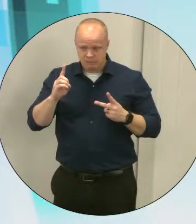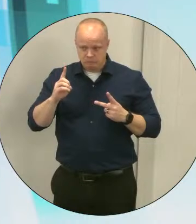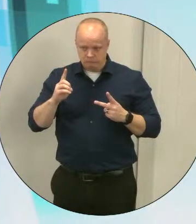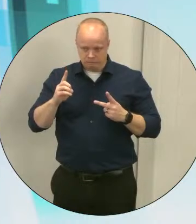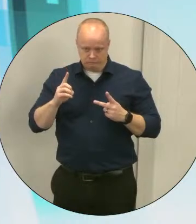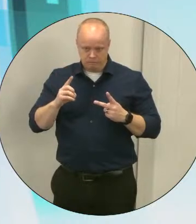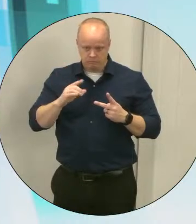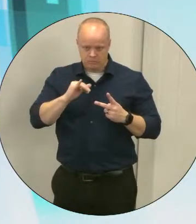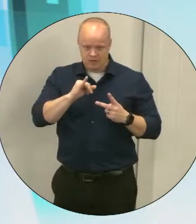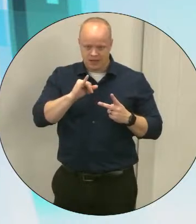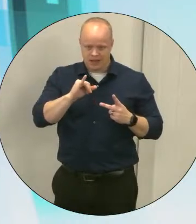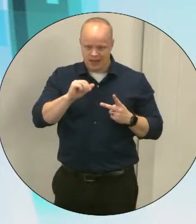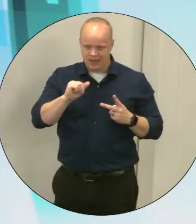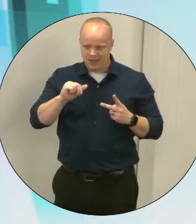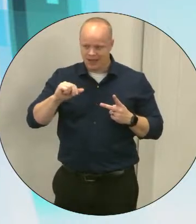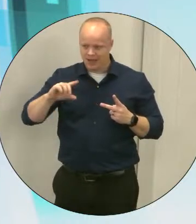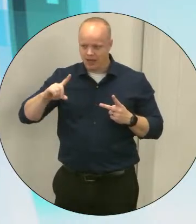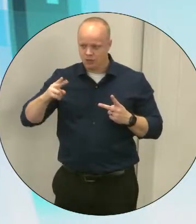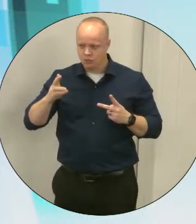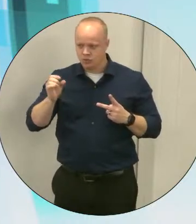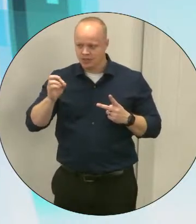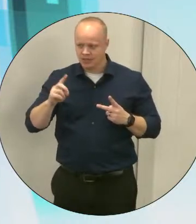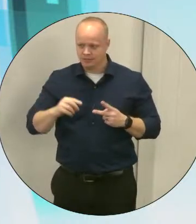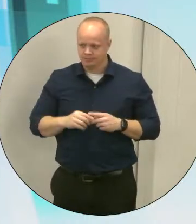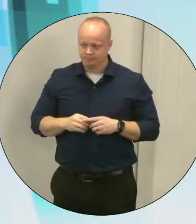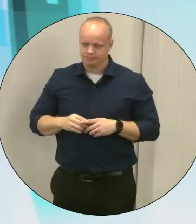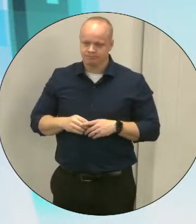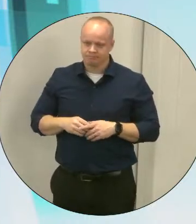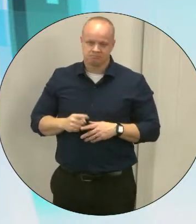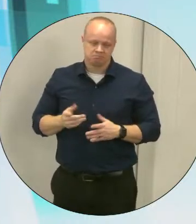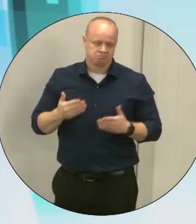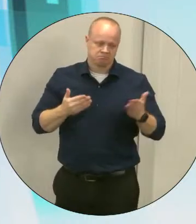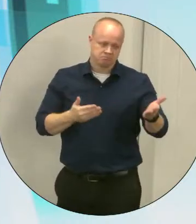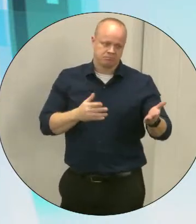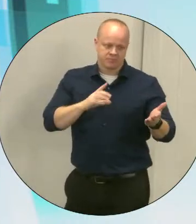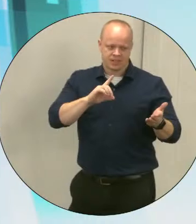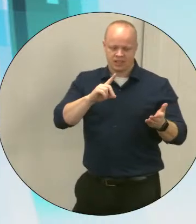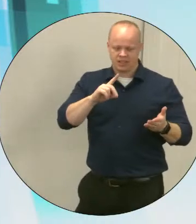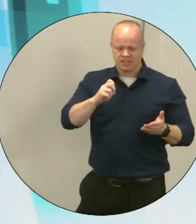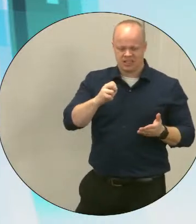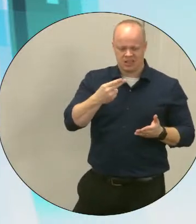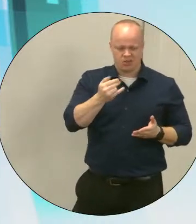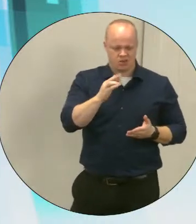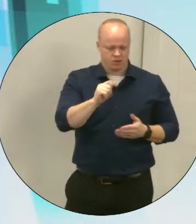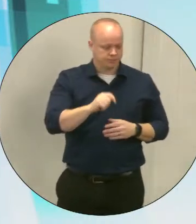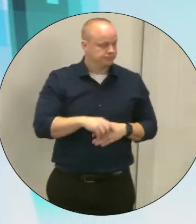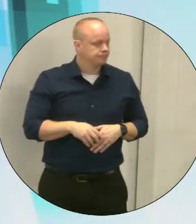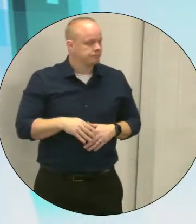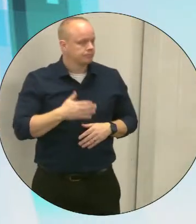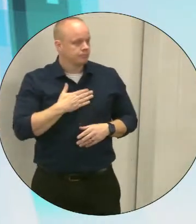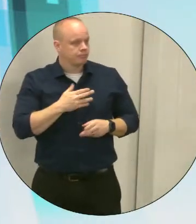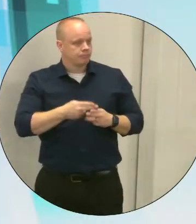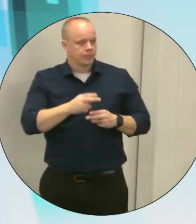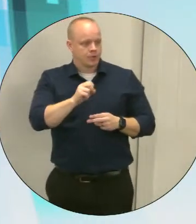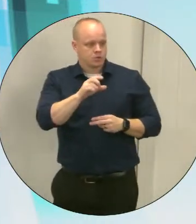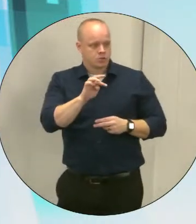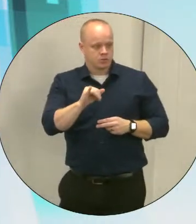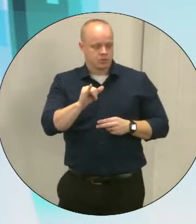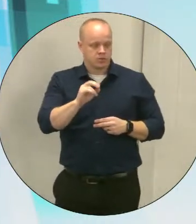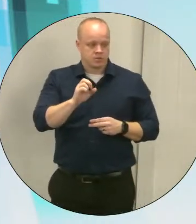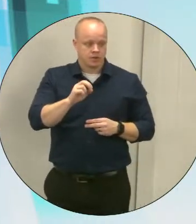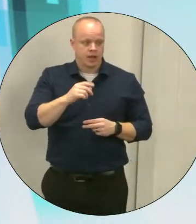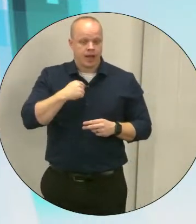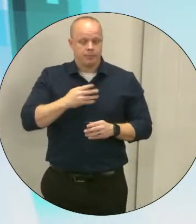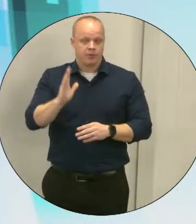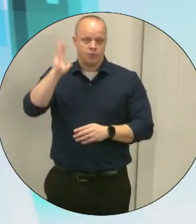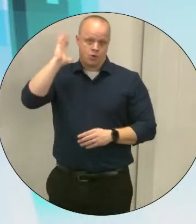Hyeon Jusin. Is that person there? Please proceed, Ms. DeHart. For the record, my name is Susan DeHart. I am a